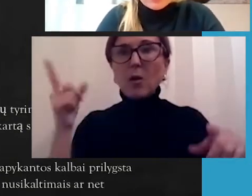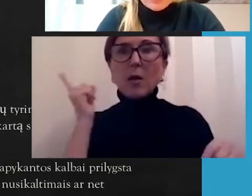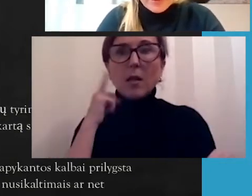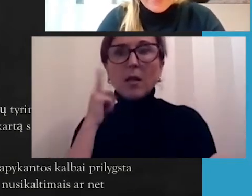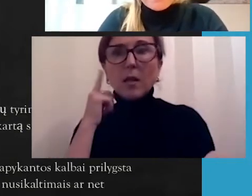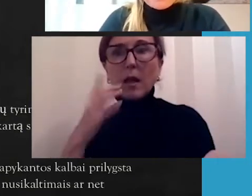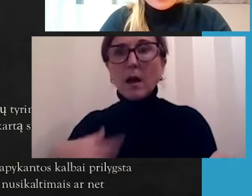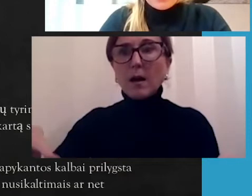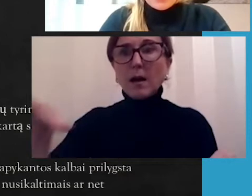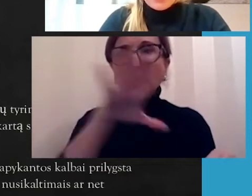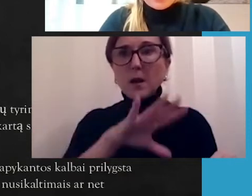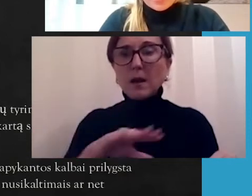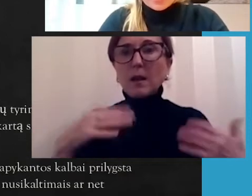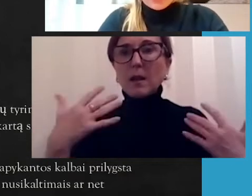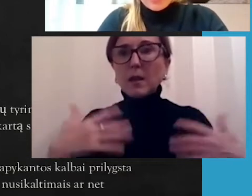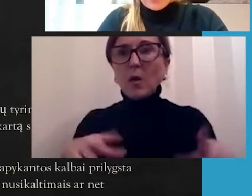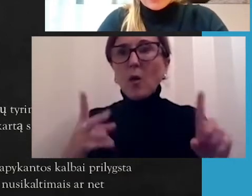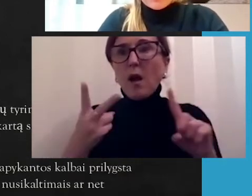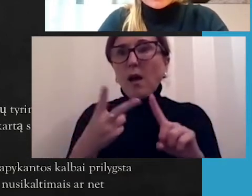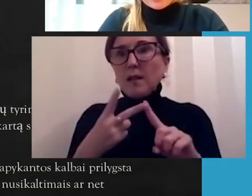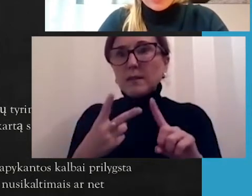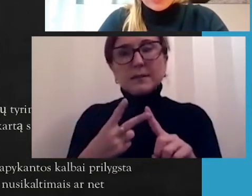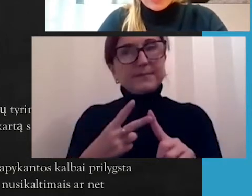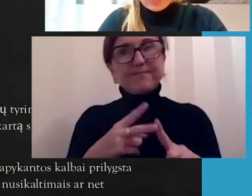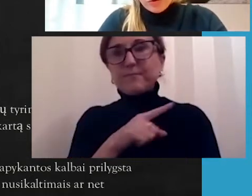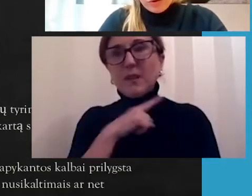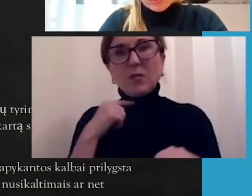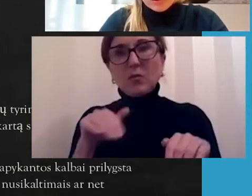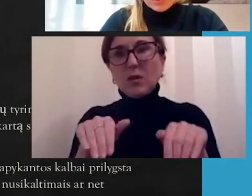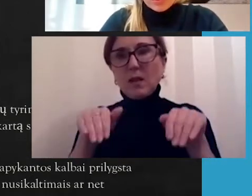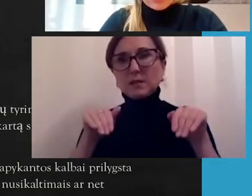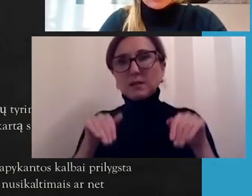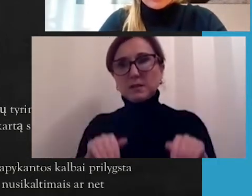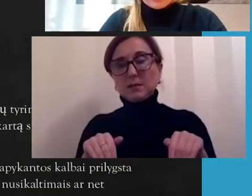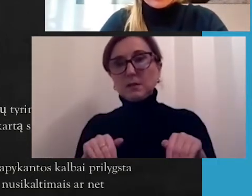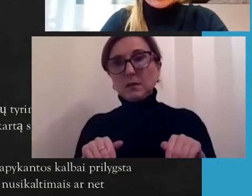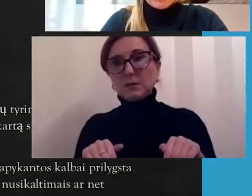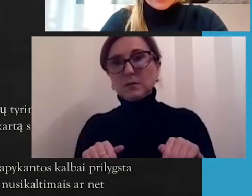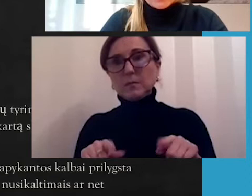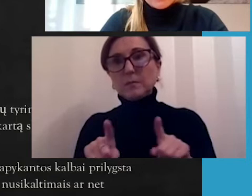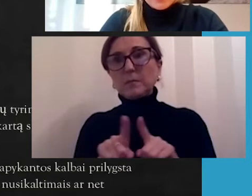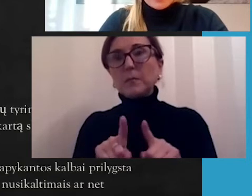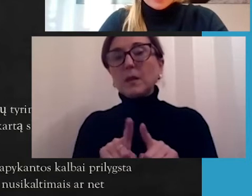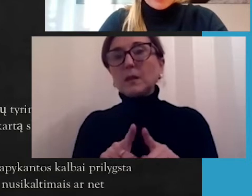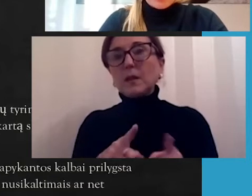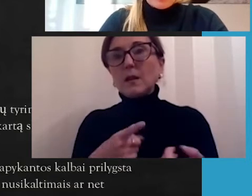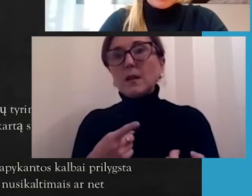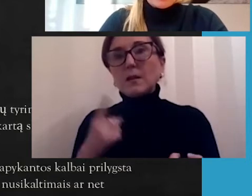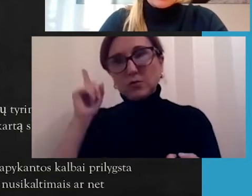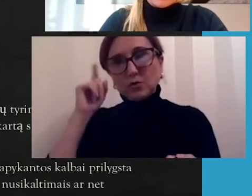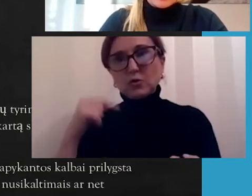addressed to court or who spread this information in the environment, they will be